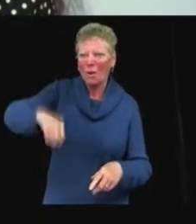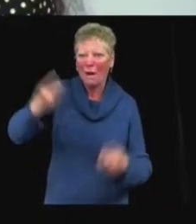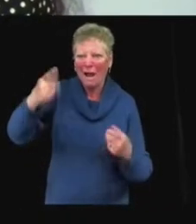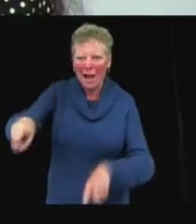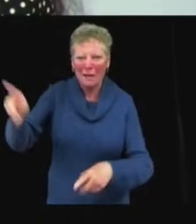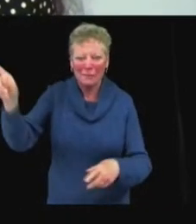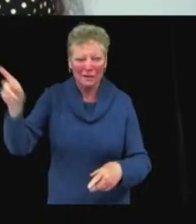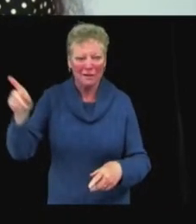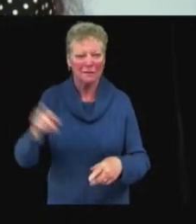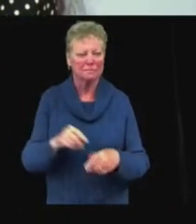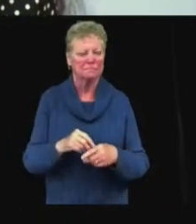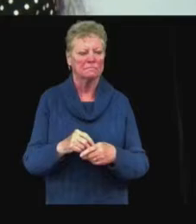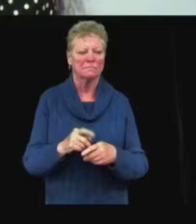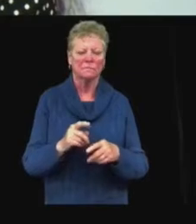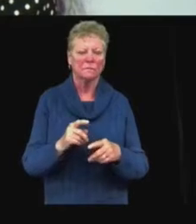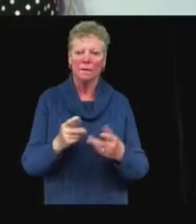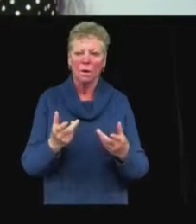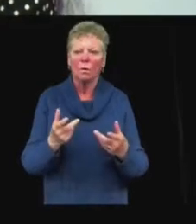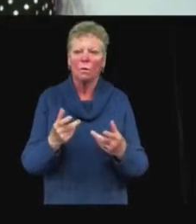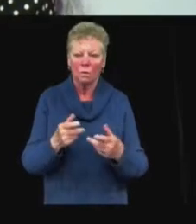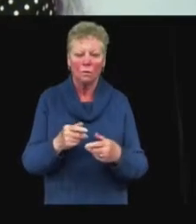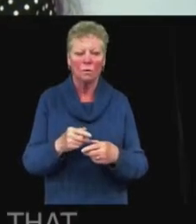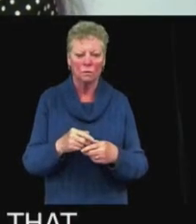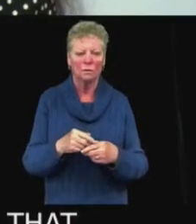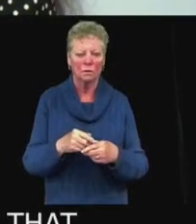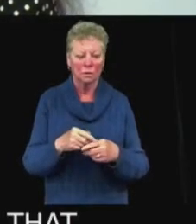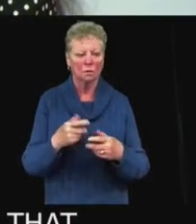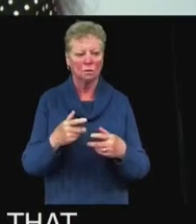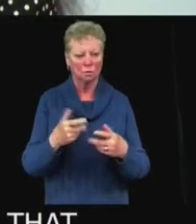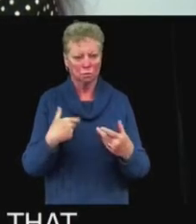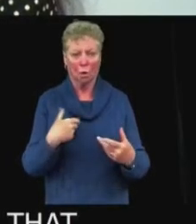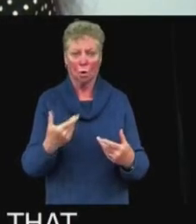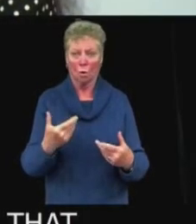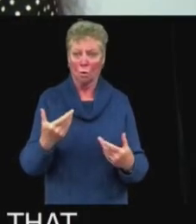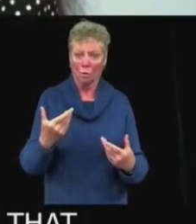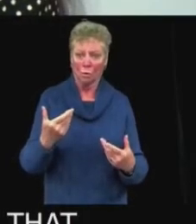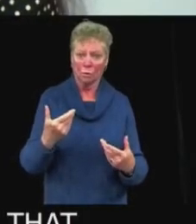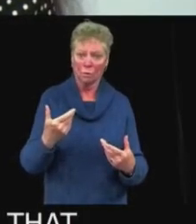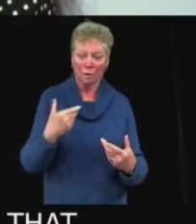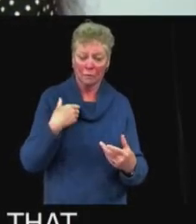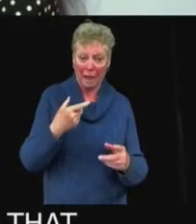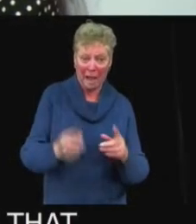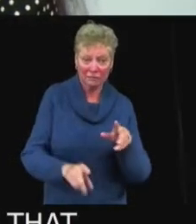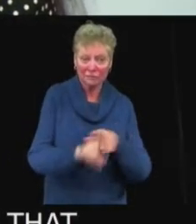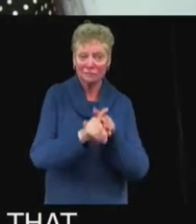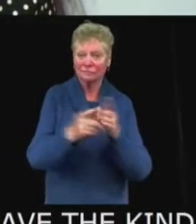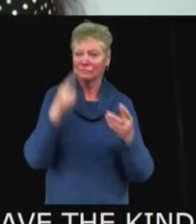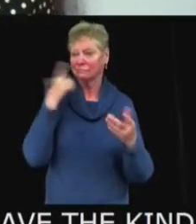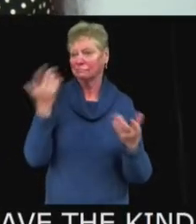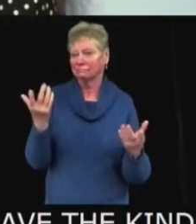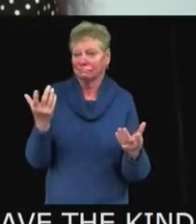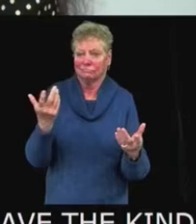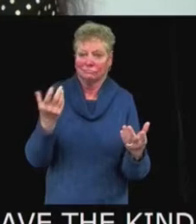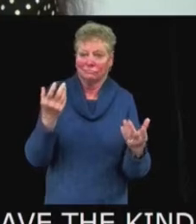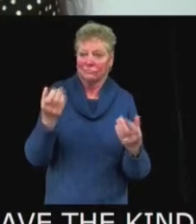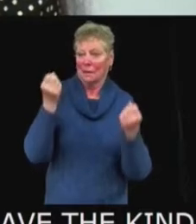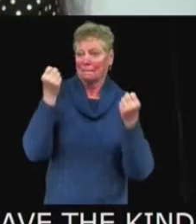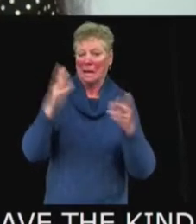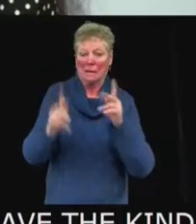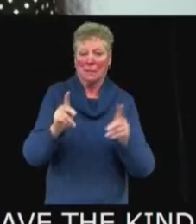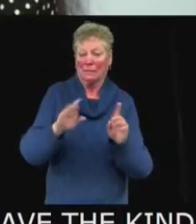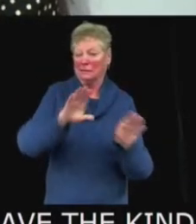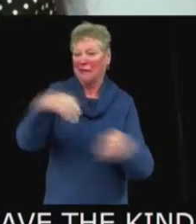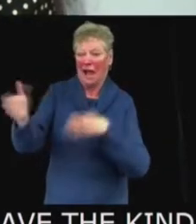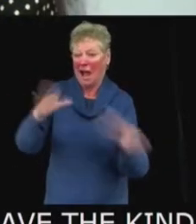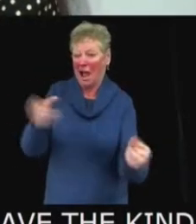sure that obviously that there are the resources for when we have the kind of scenarios like a mass shooting scenario, that